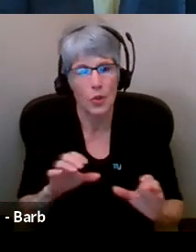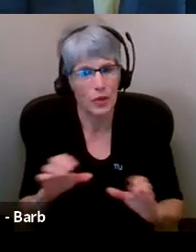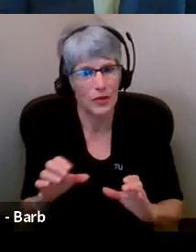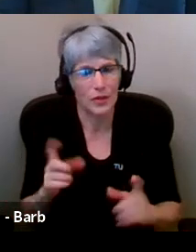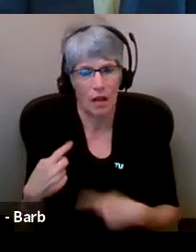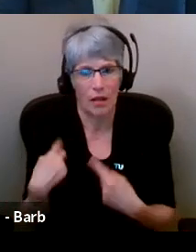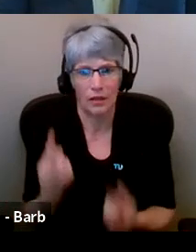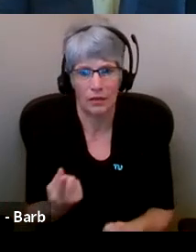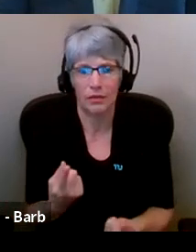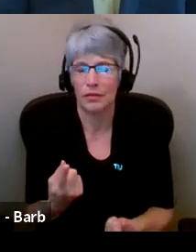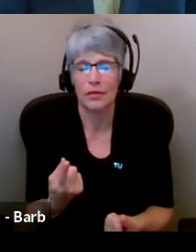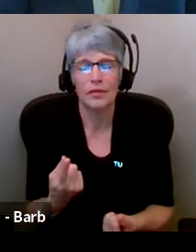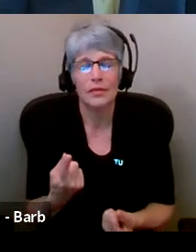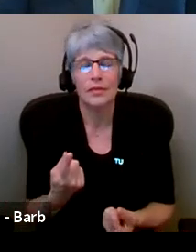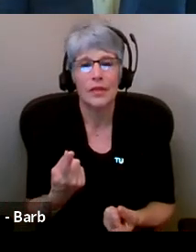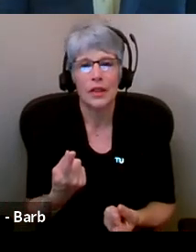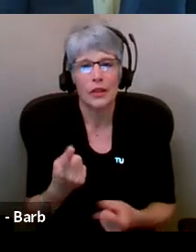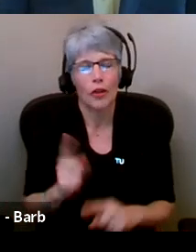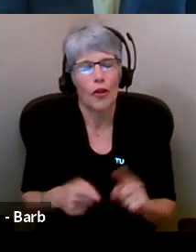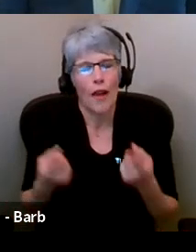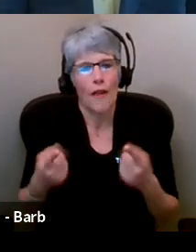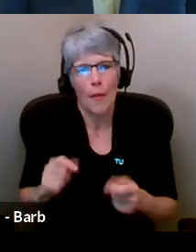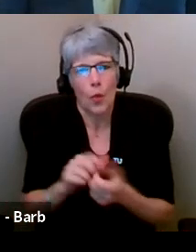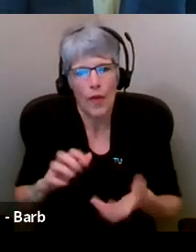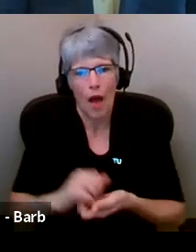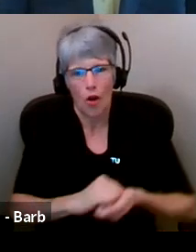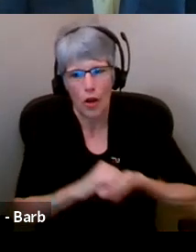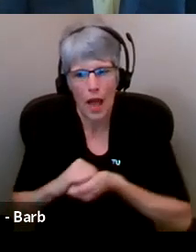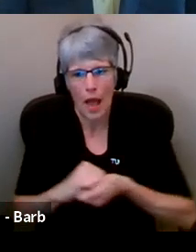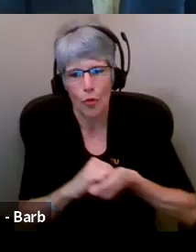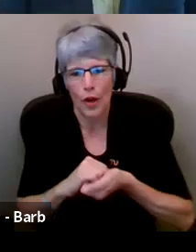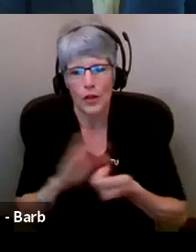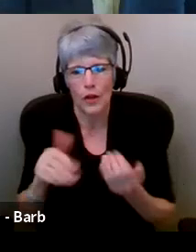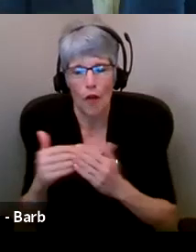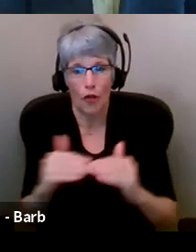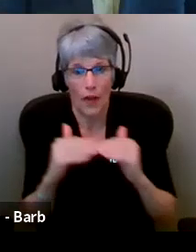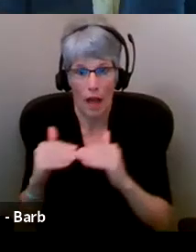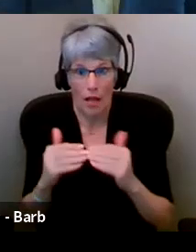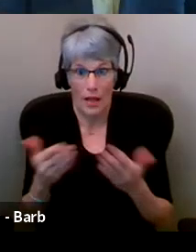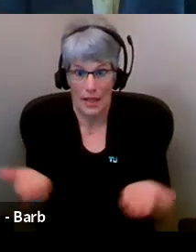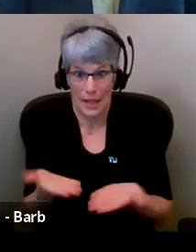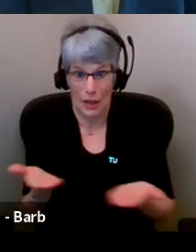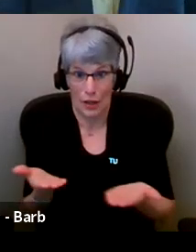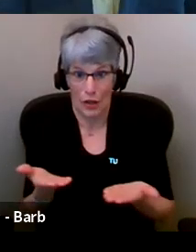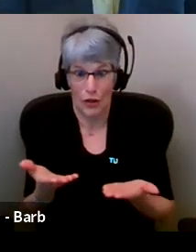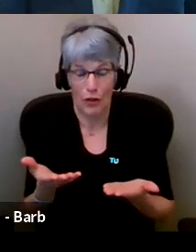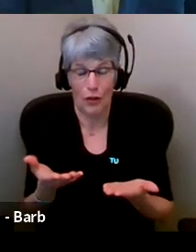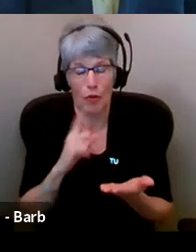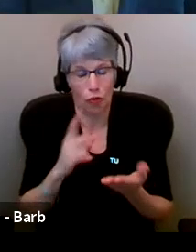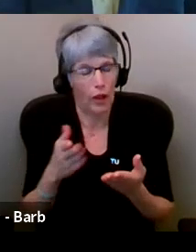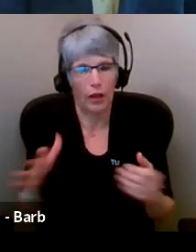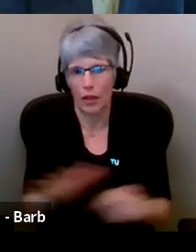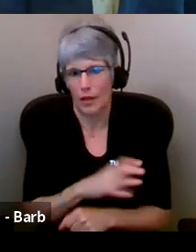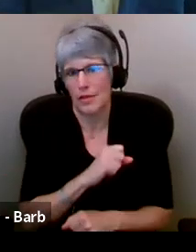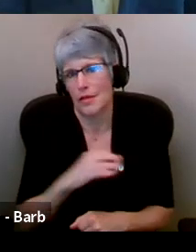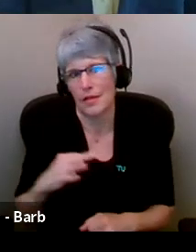circumstances could not have happened without the collaboration of my colleagues here on the call, more so, I think, the entire staff that really